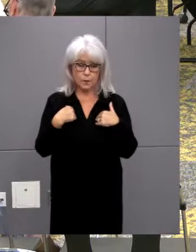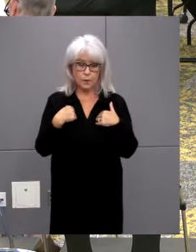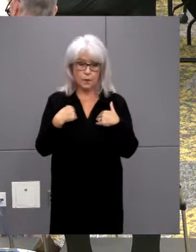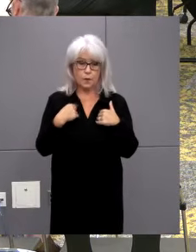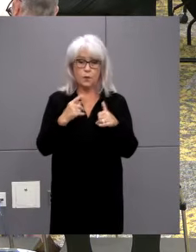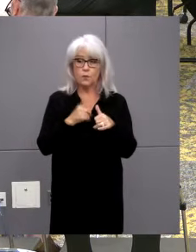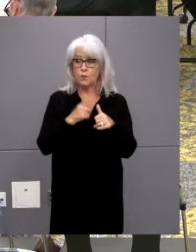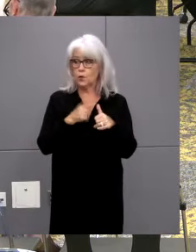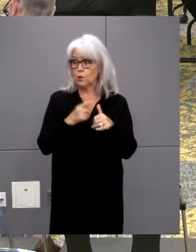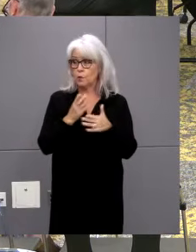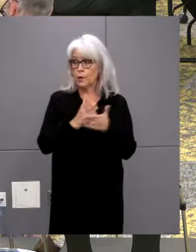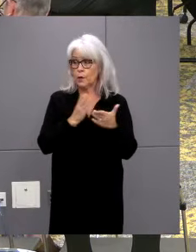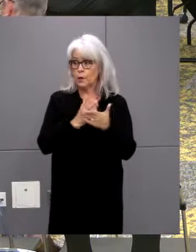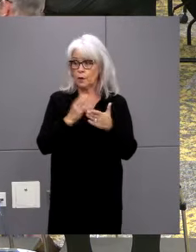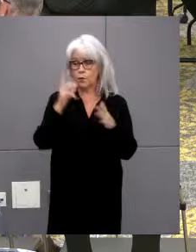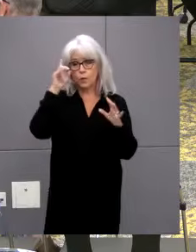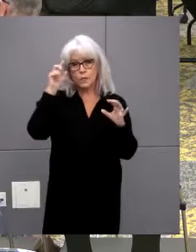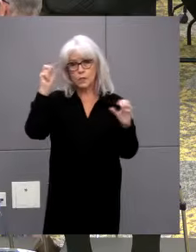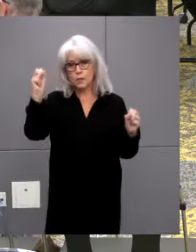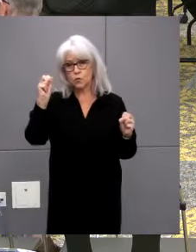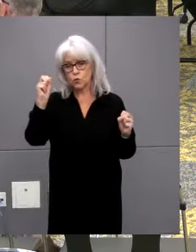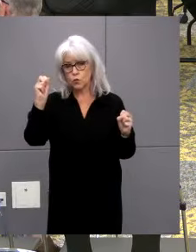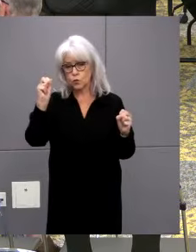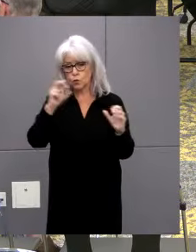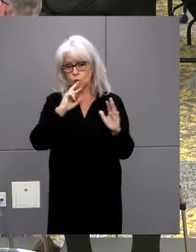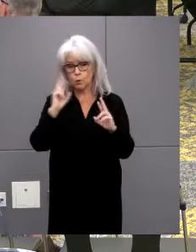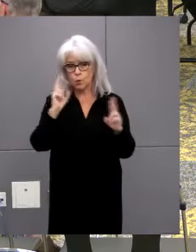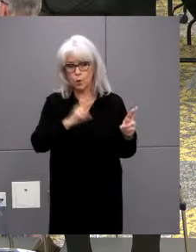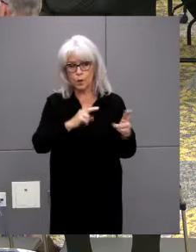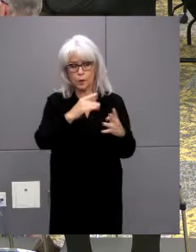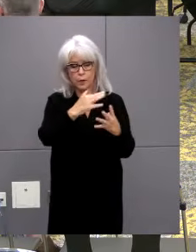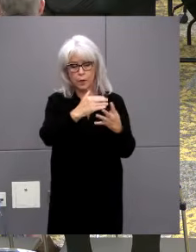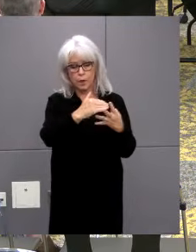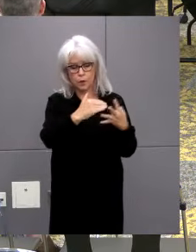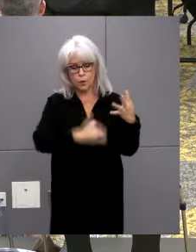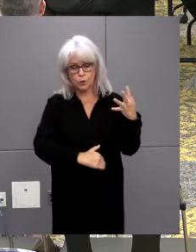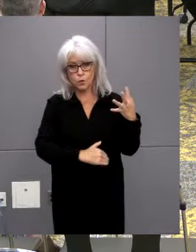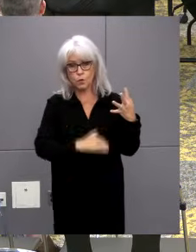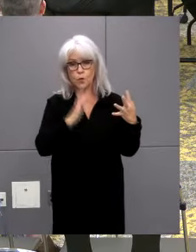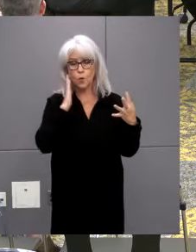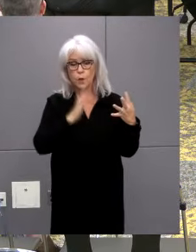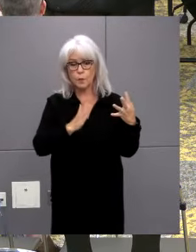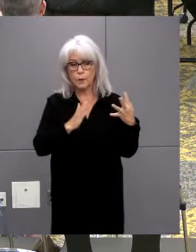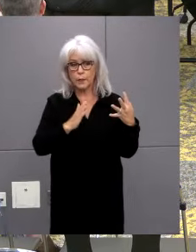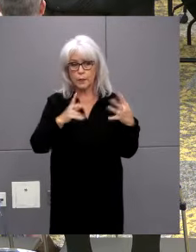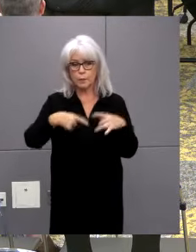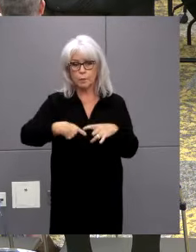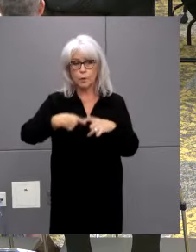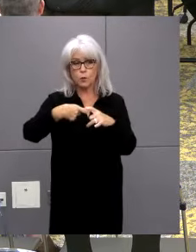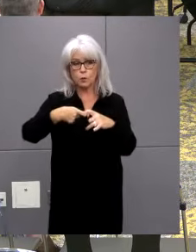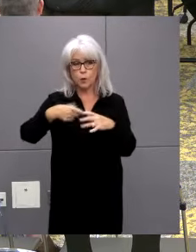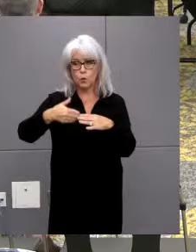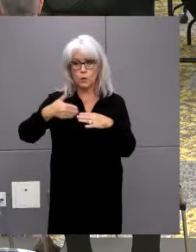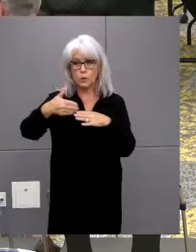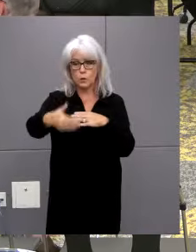presidential advisory council report. The others will be postponed till